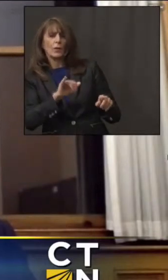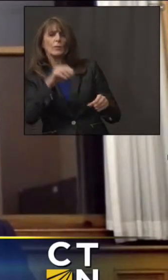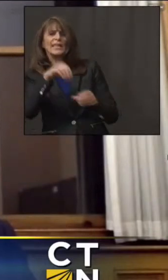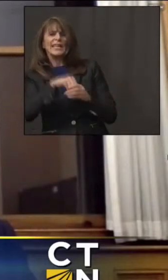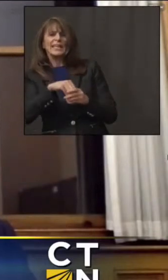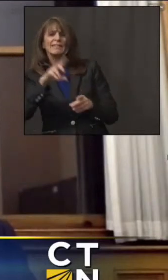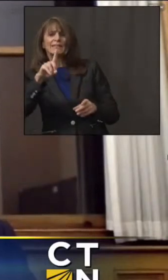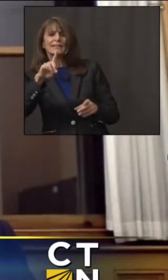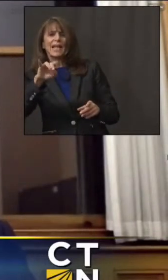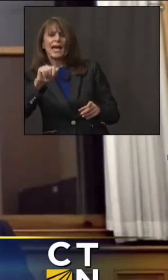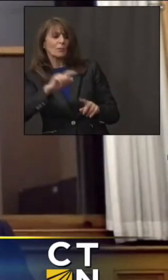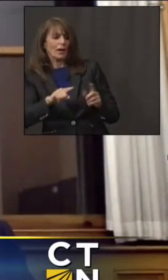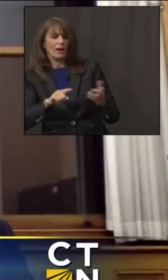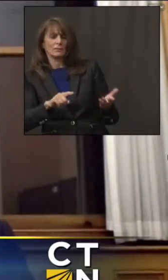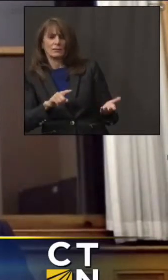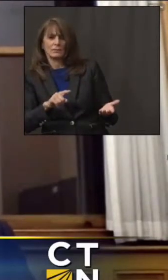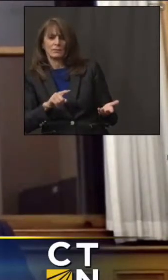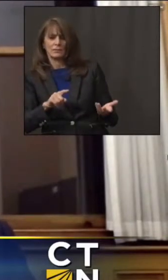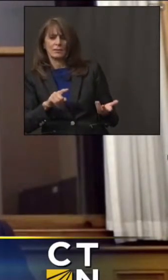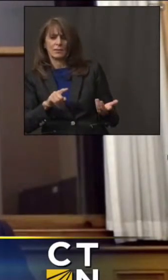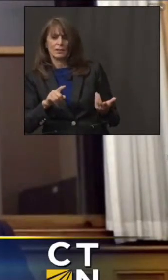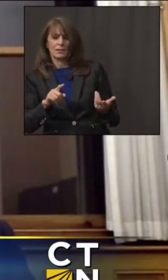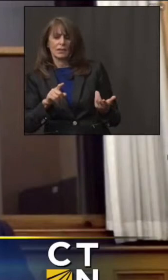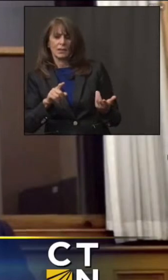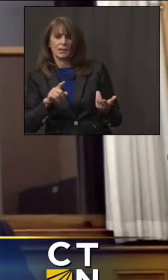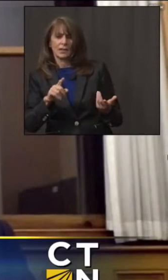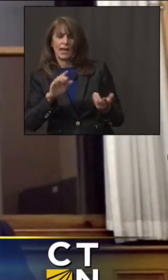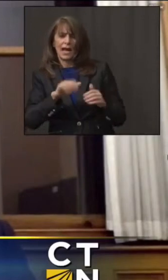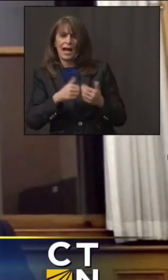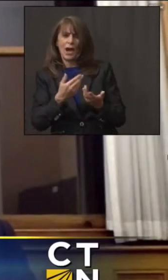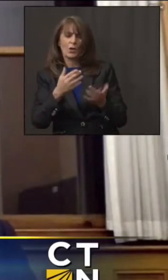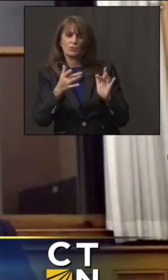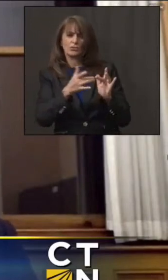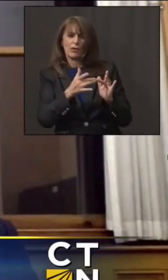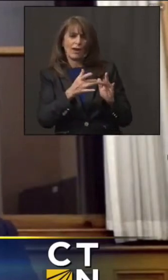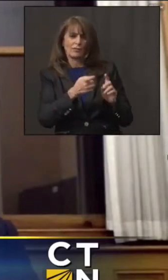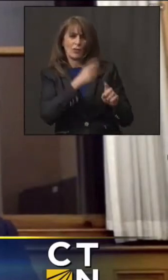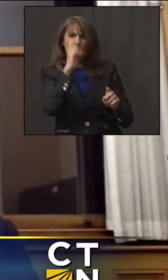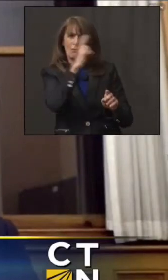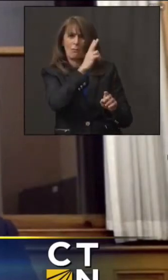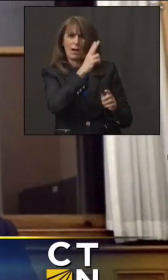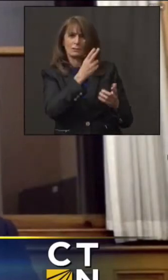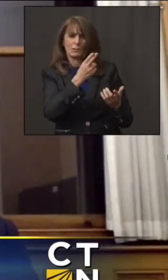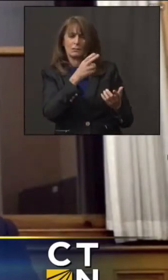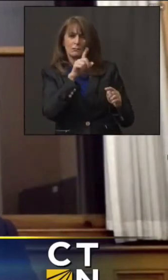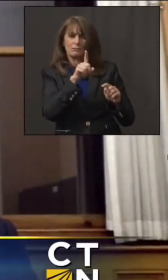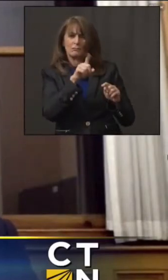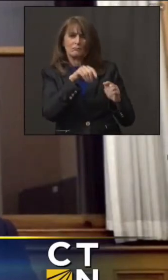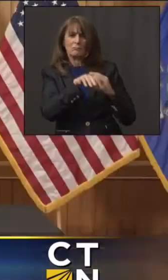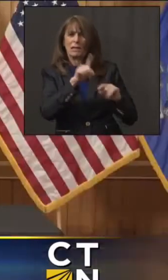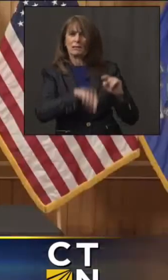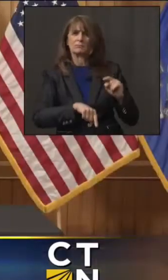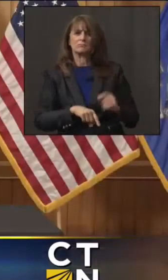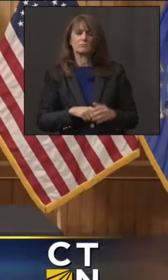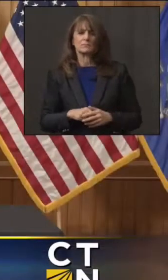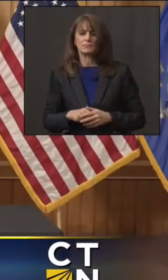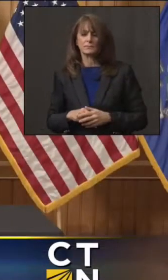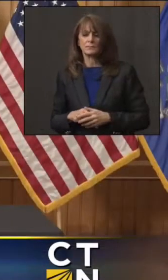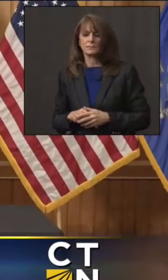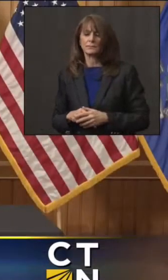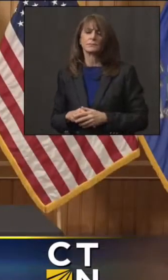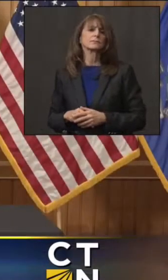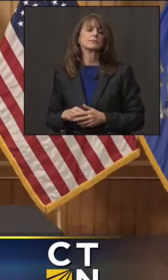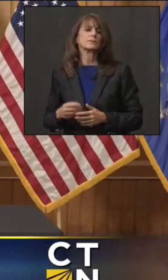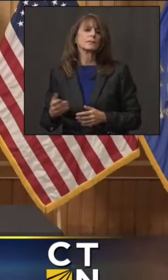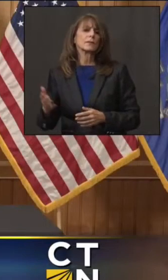I interpreted your question as, are you kind of uniquely tracking that in particular? Okay. You spoke earlier